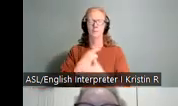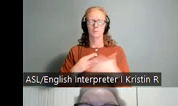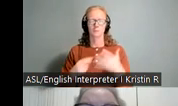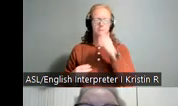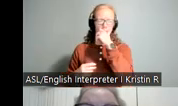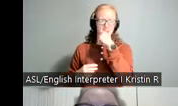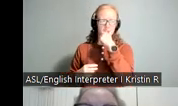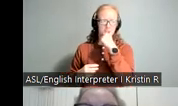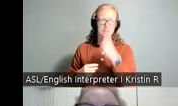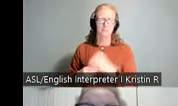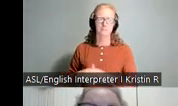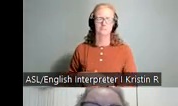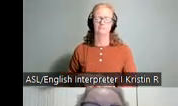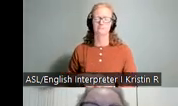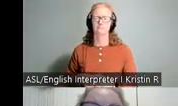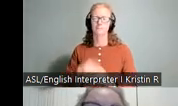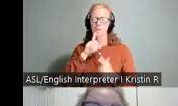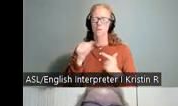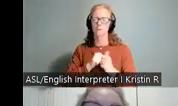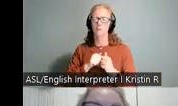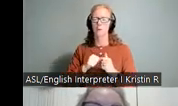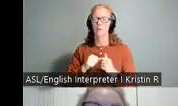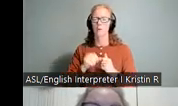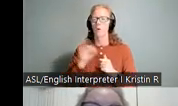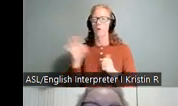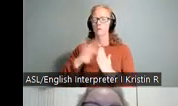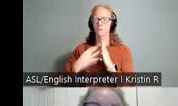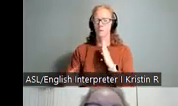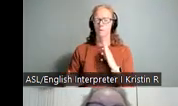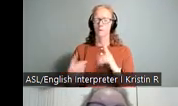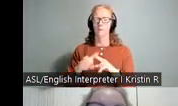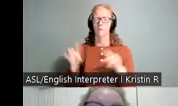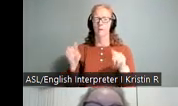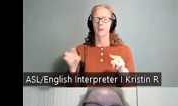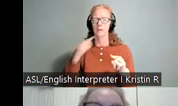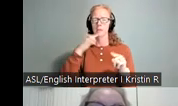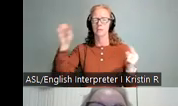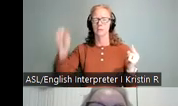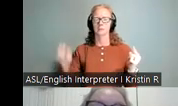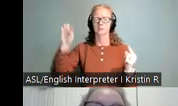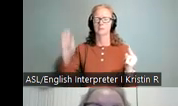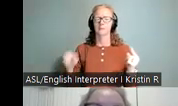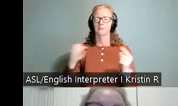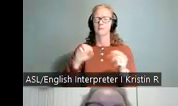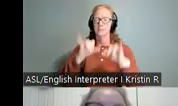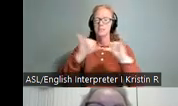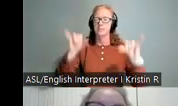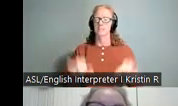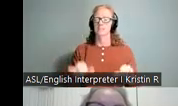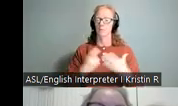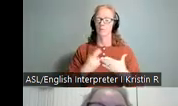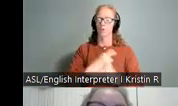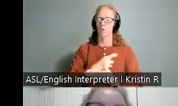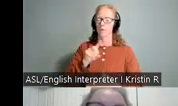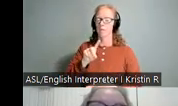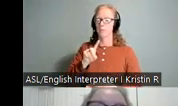only talks about the off schedule, but the Police Bureau has this whole system of reviewing directives